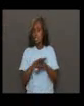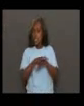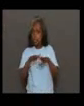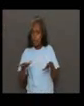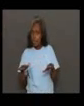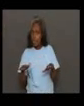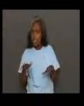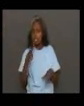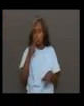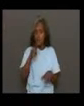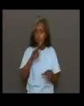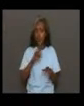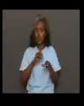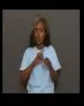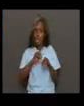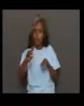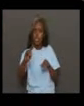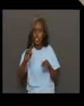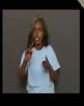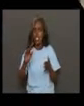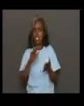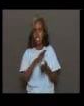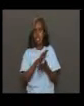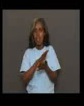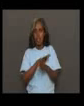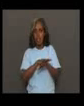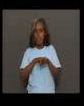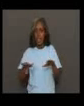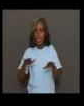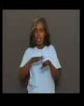a two-dimensional flat surface.